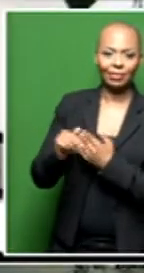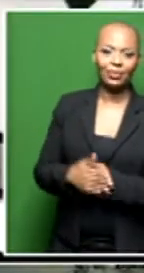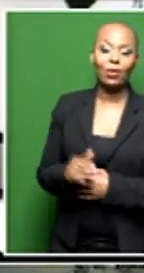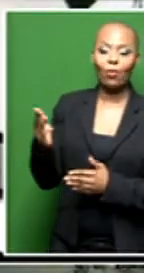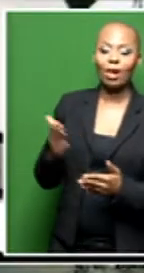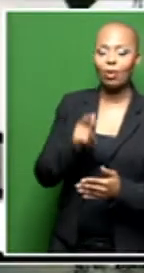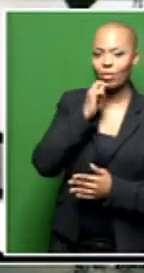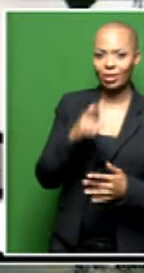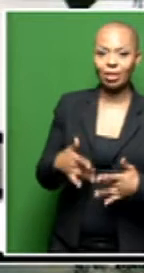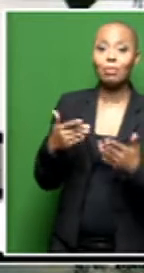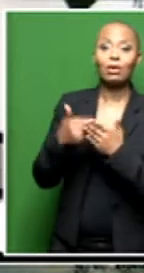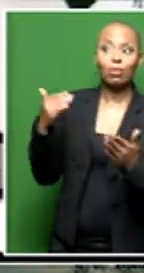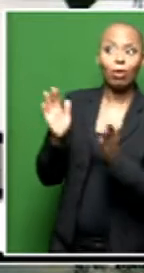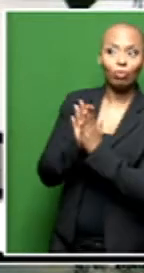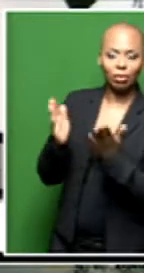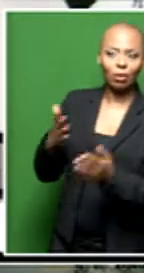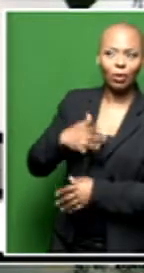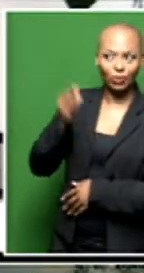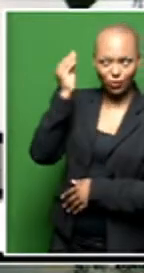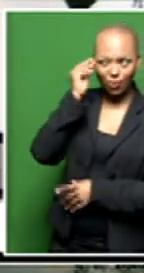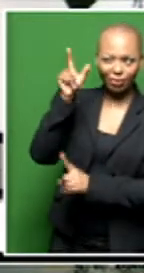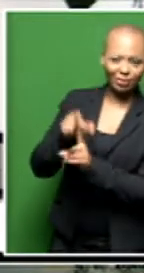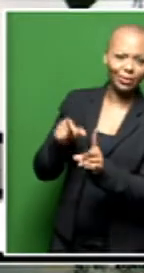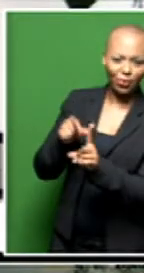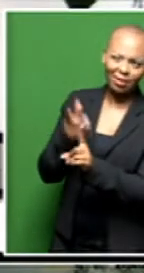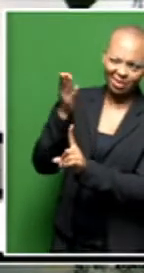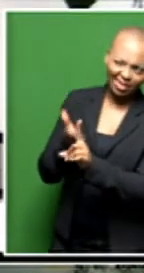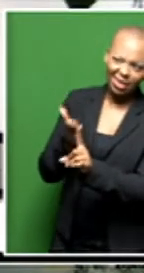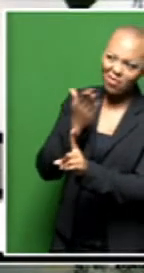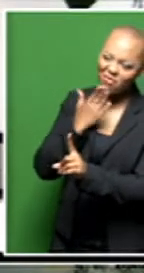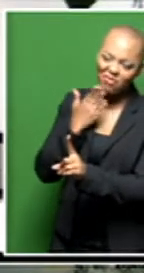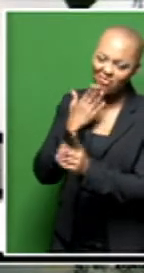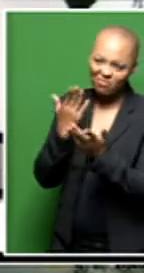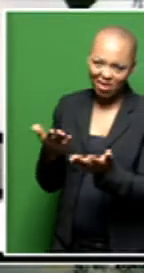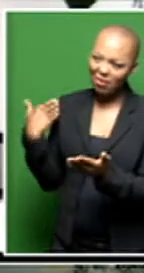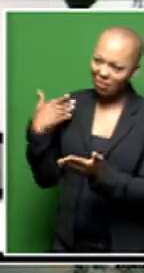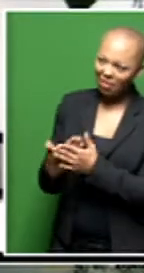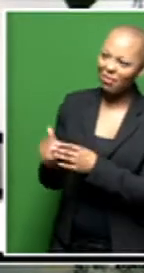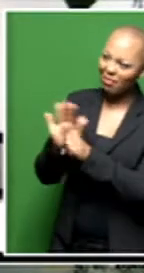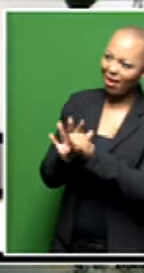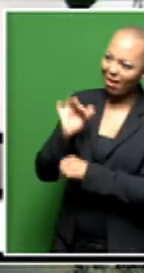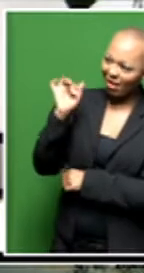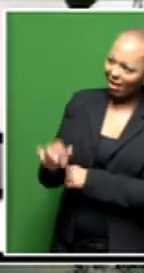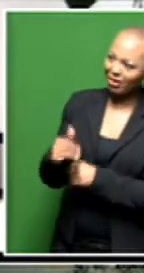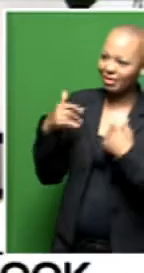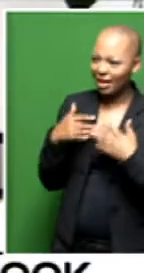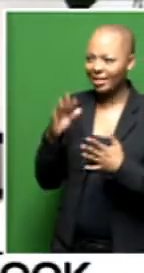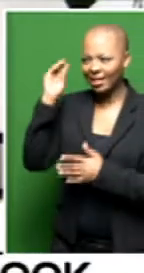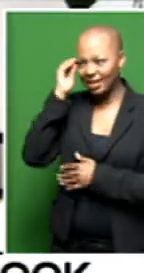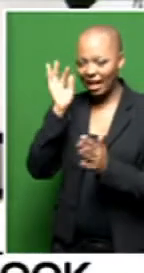we get into the book, let's just get to know you better. Take us through your culinary journey from where it all started and where it is